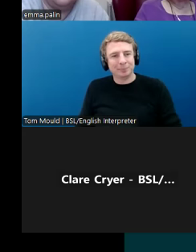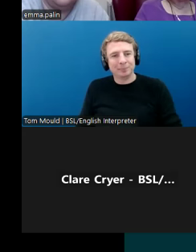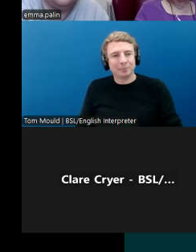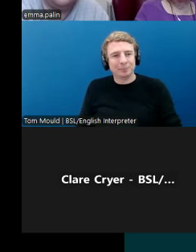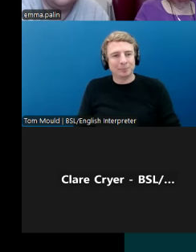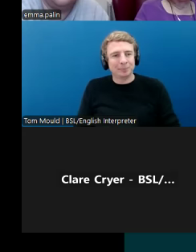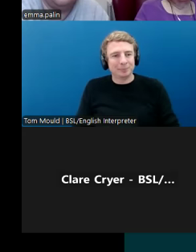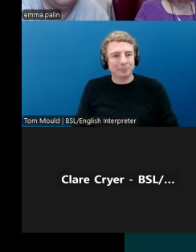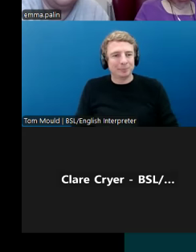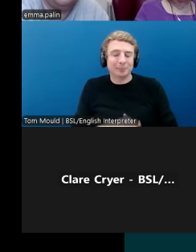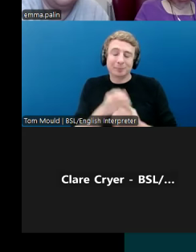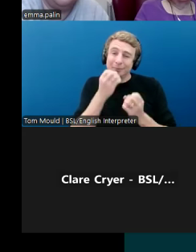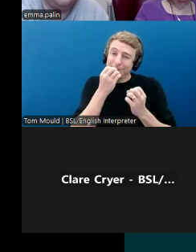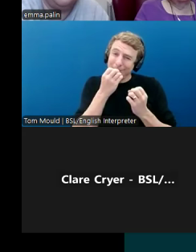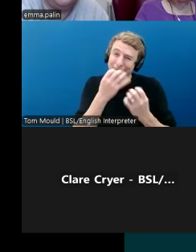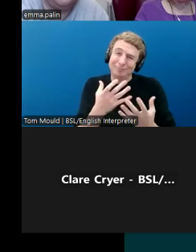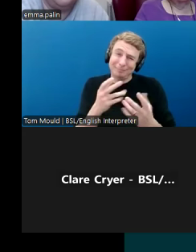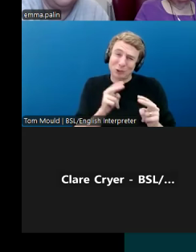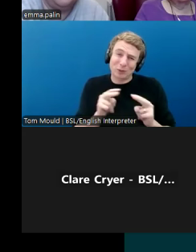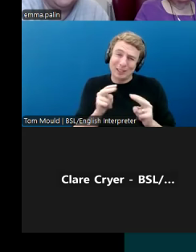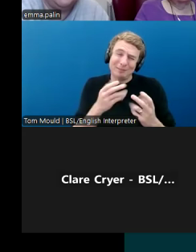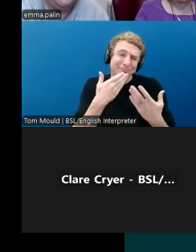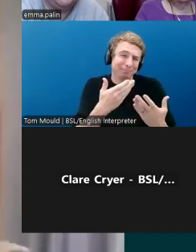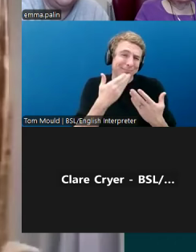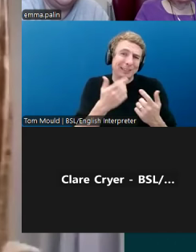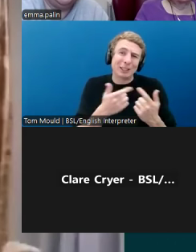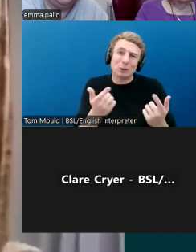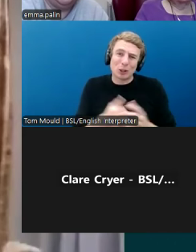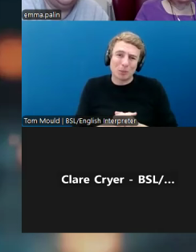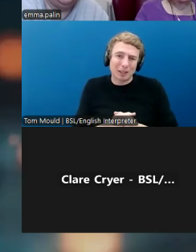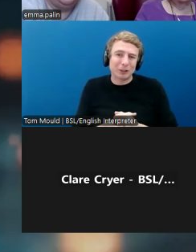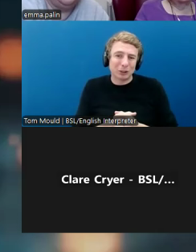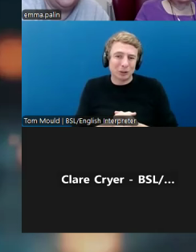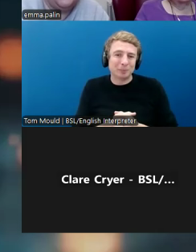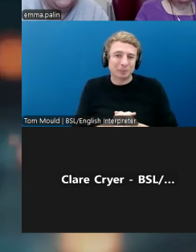That was a beautiful video. Thank you so much, Emma and Carol. And